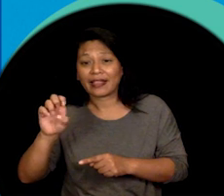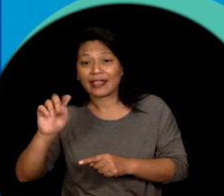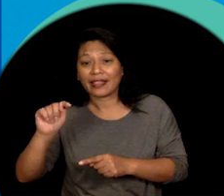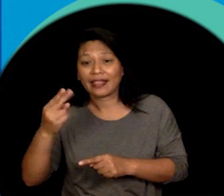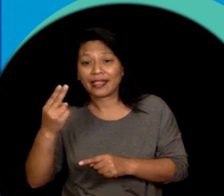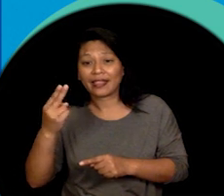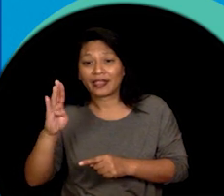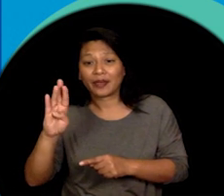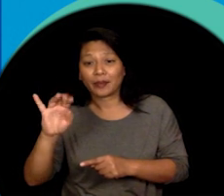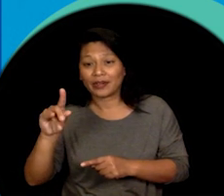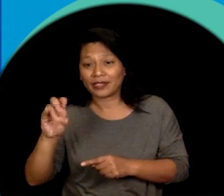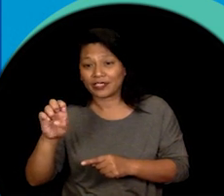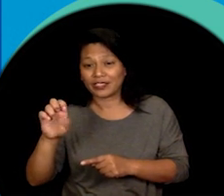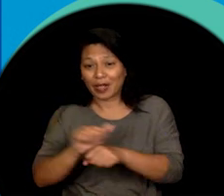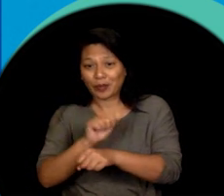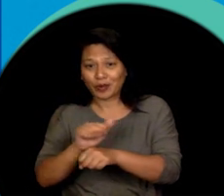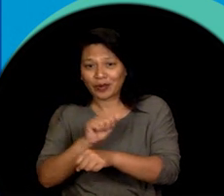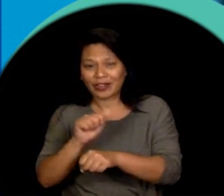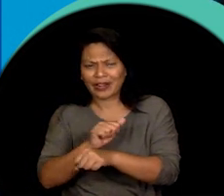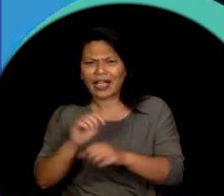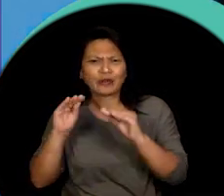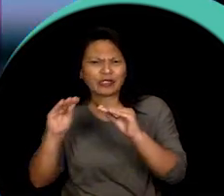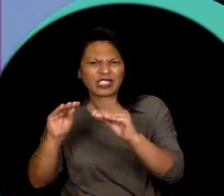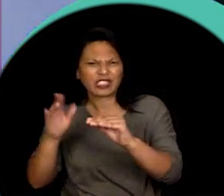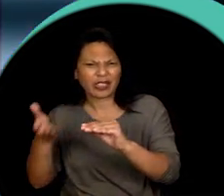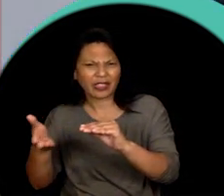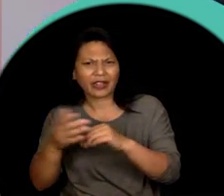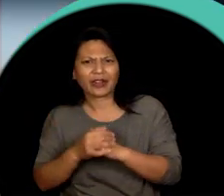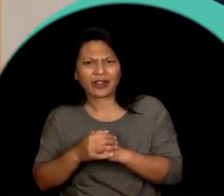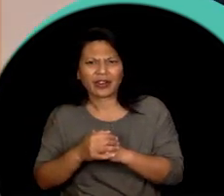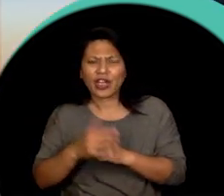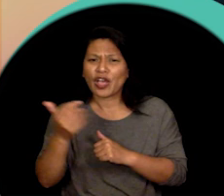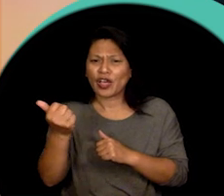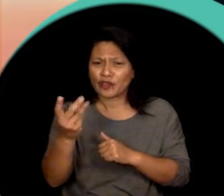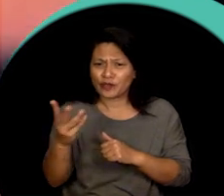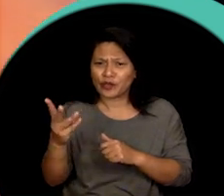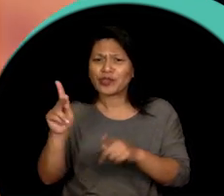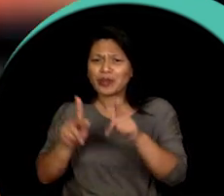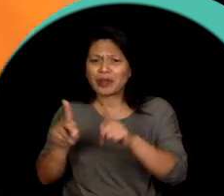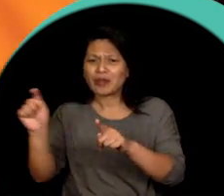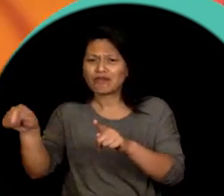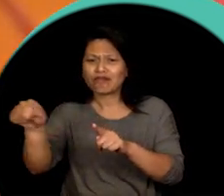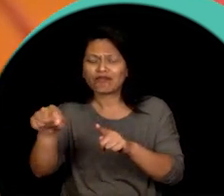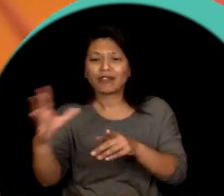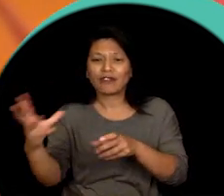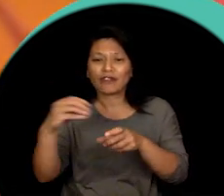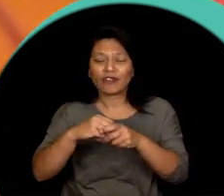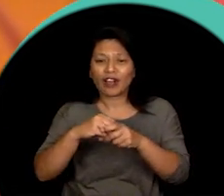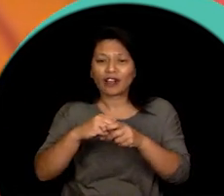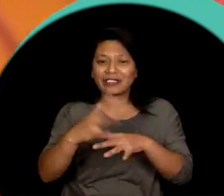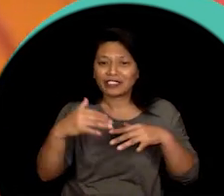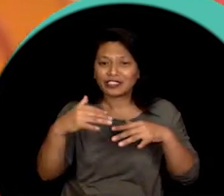University of Lethbridge Native Studies. And a couple of the guys who played on a Native